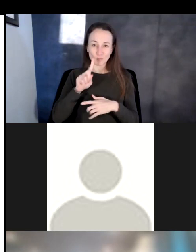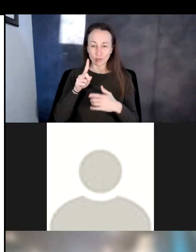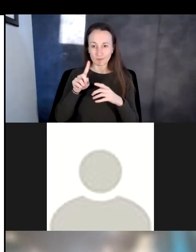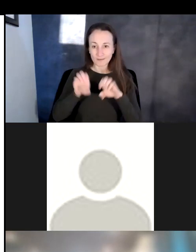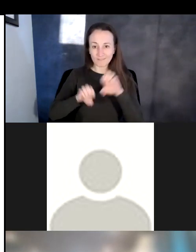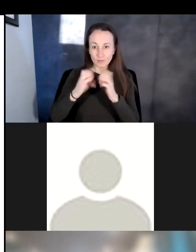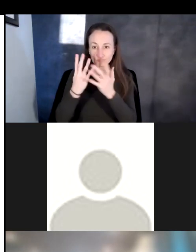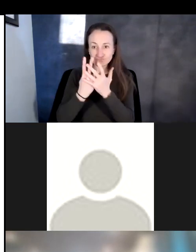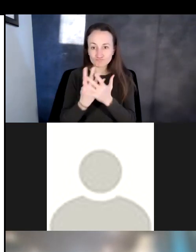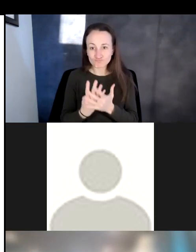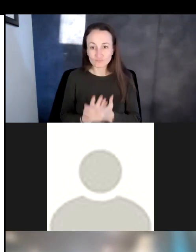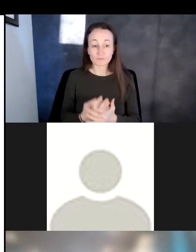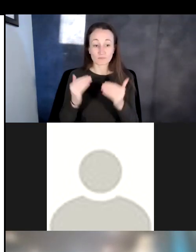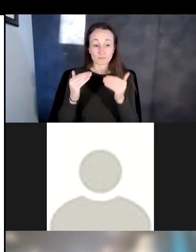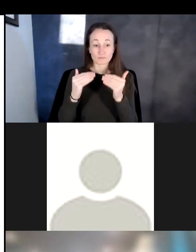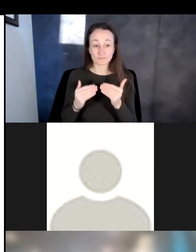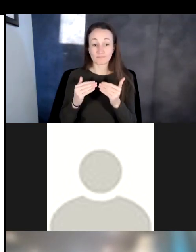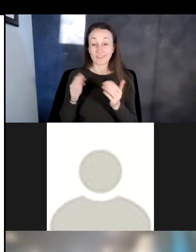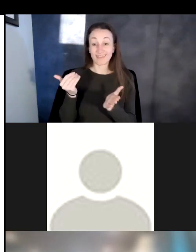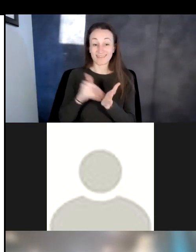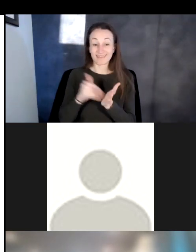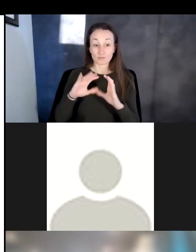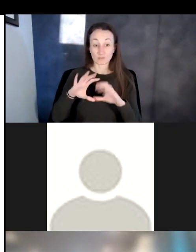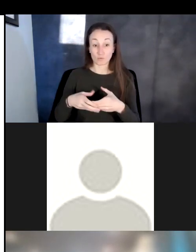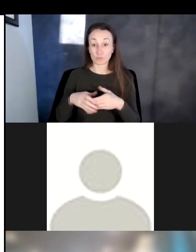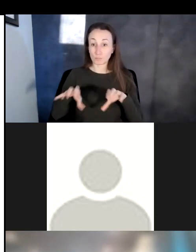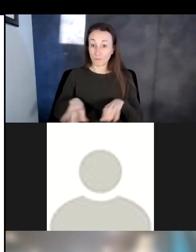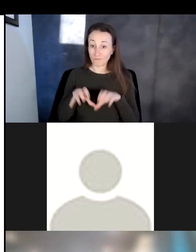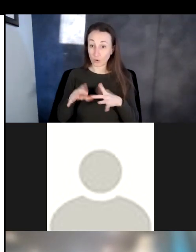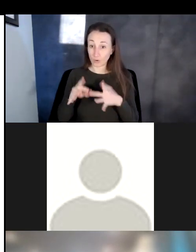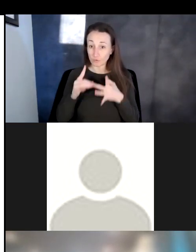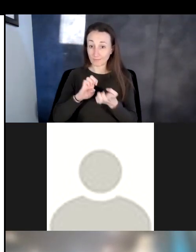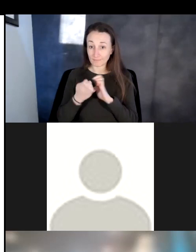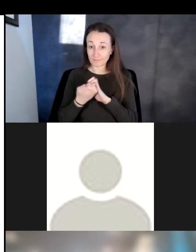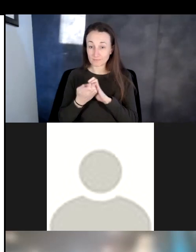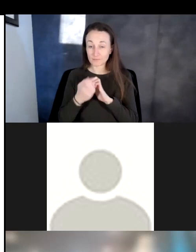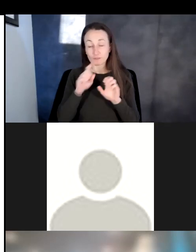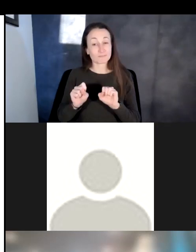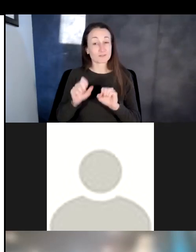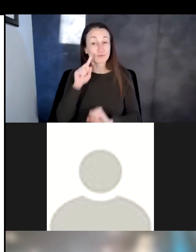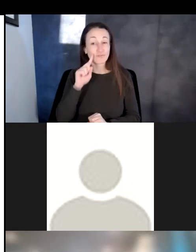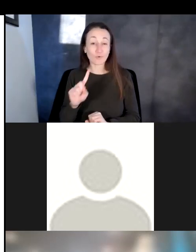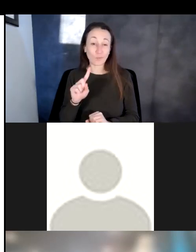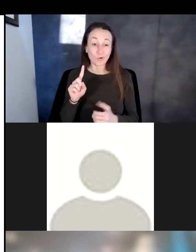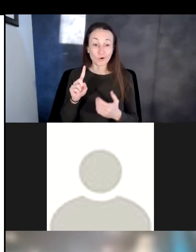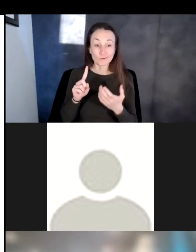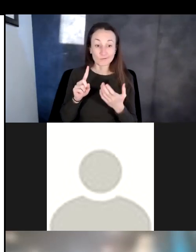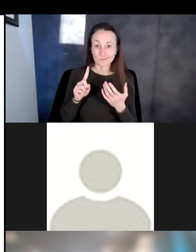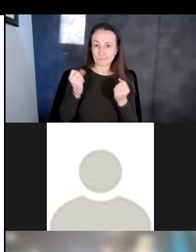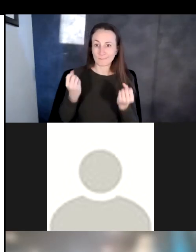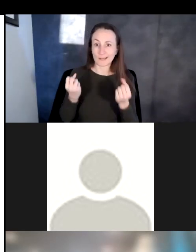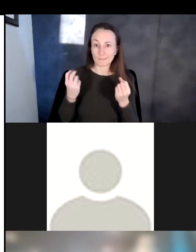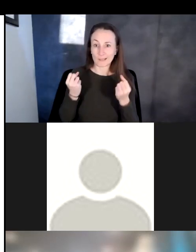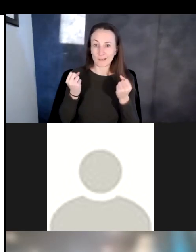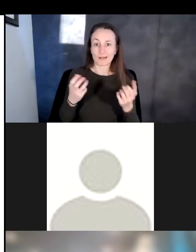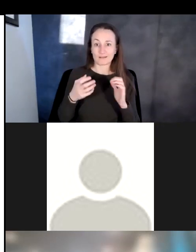campaign. Thousands of groups perform directed evolution. And so there's the potential for then millions of labeled data points that we